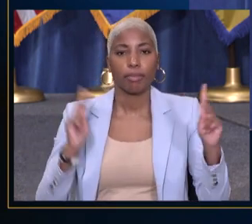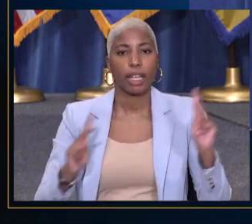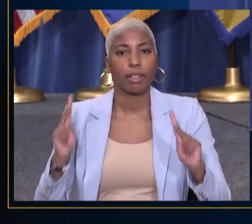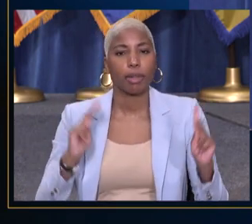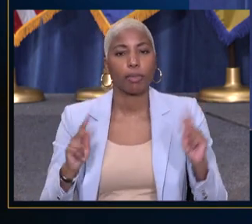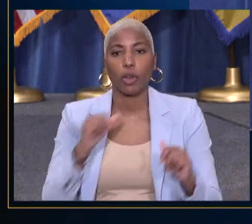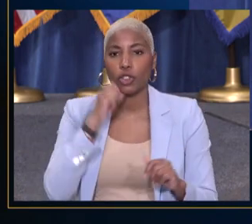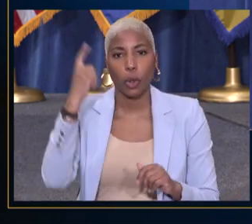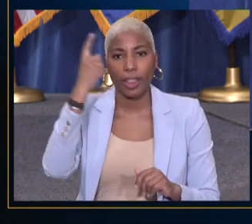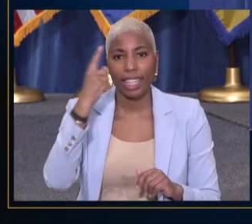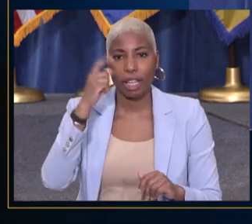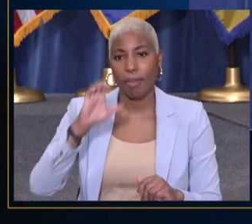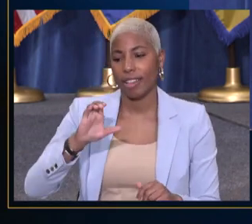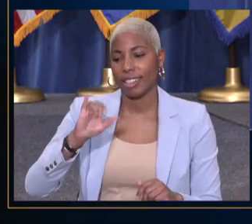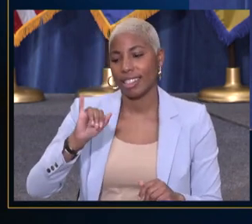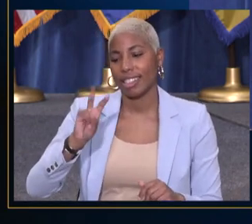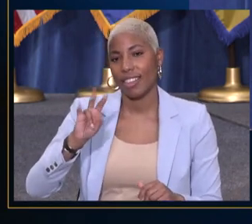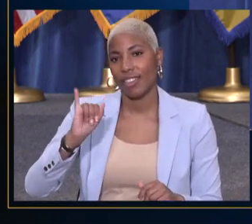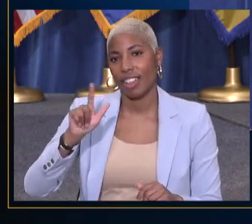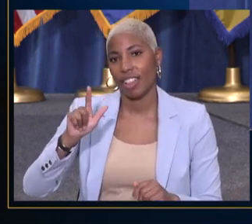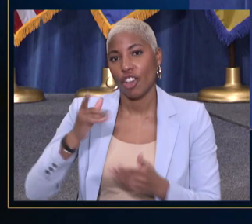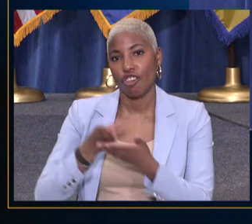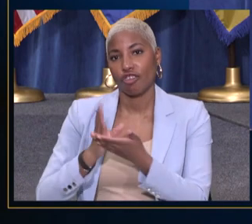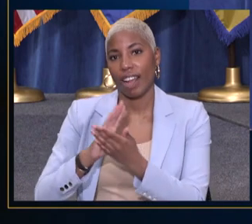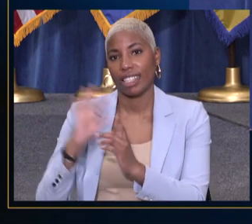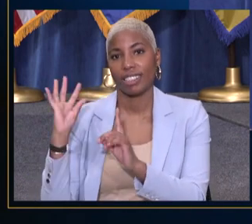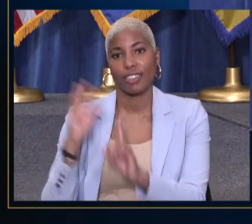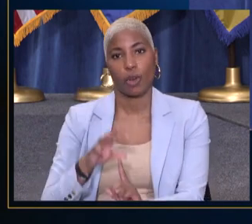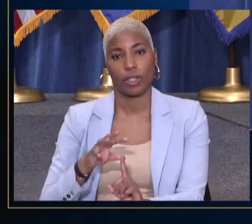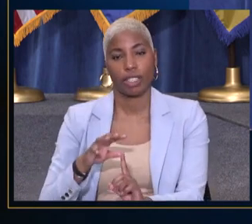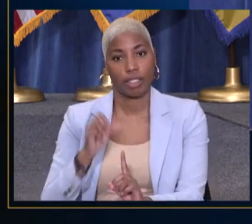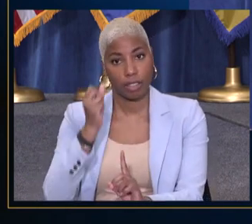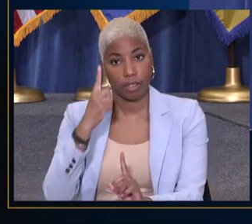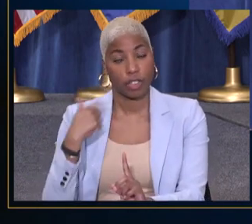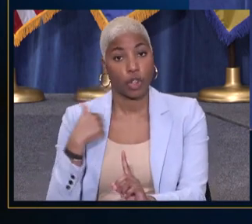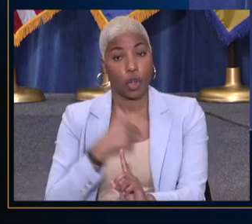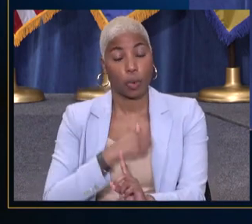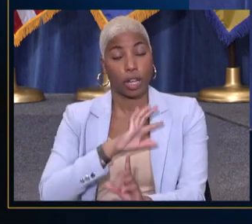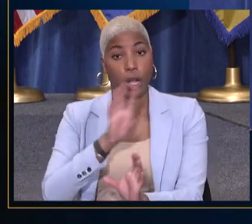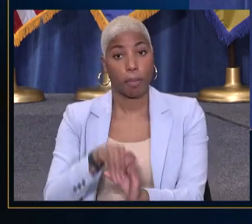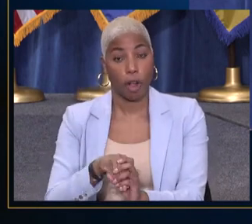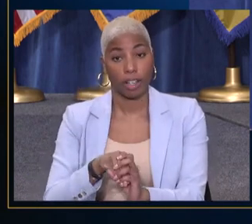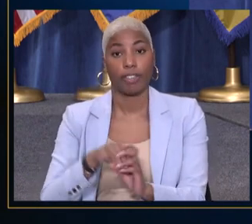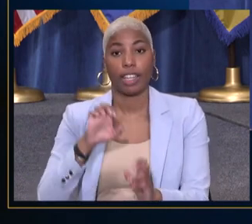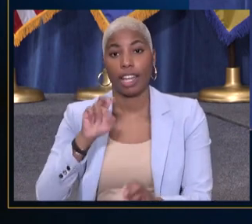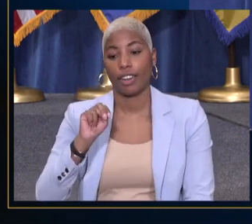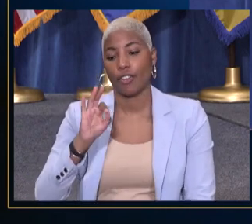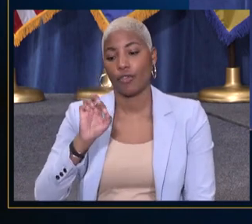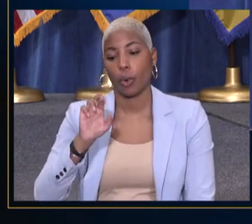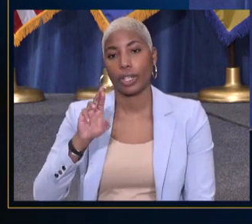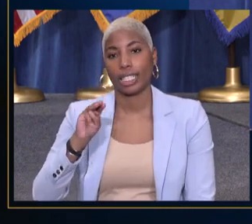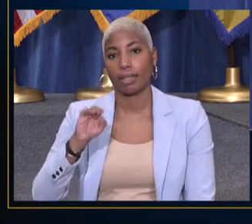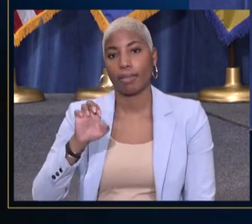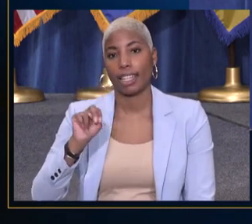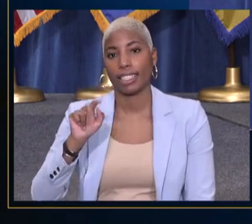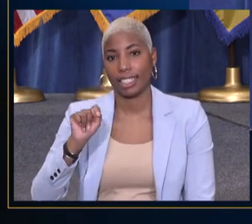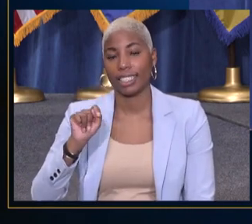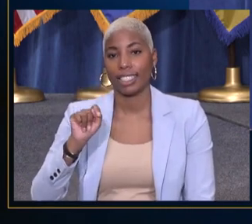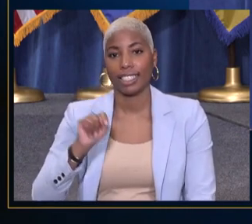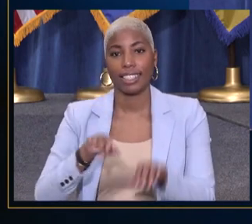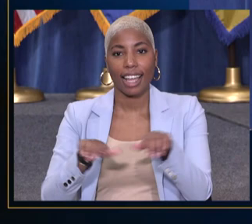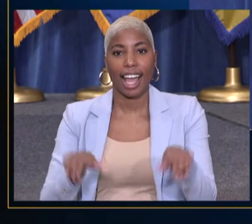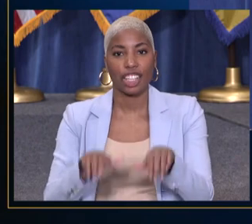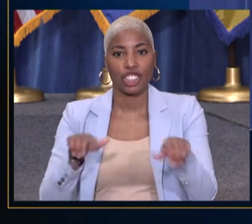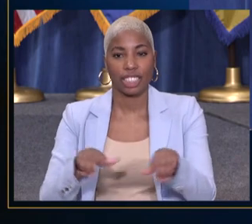having a civil rights sort of focus, but we were part of an enforcement action in Lowndes County, Alabama, which I